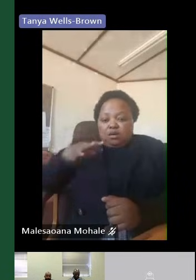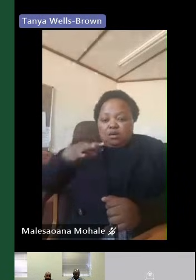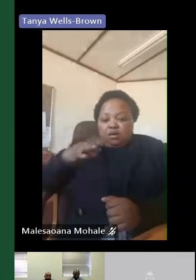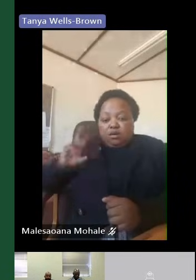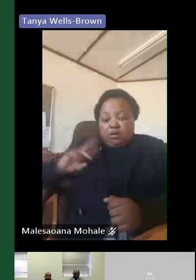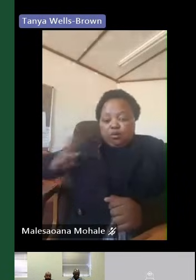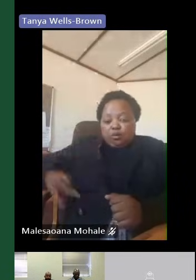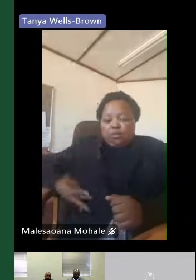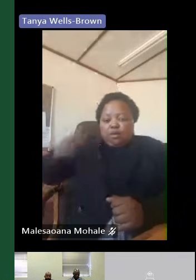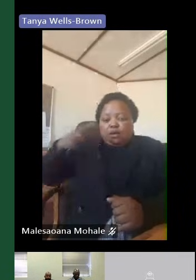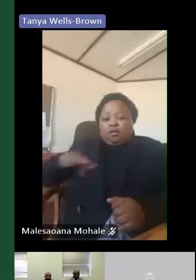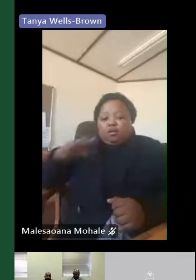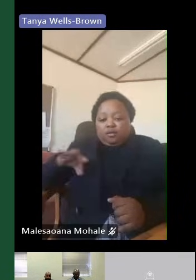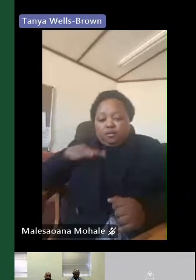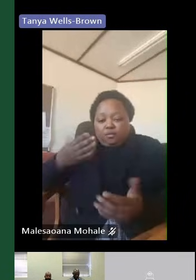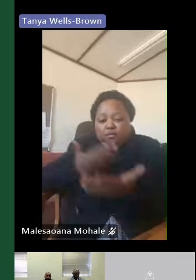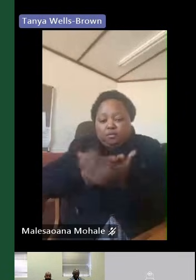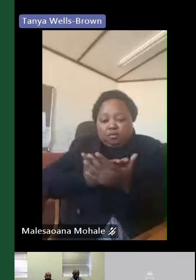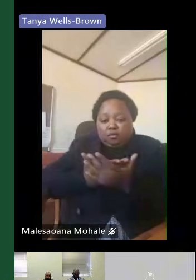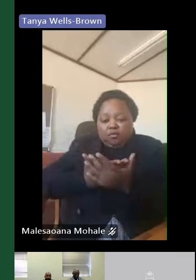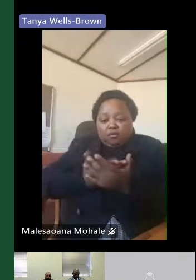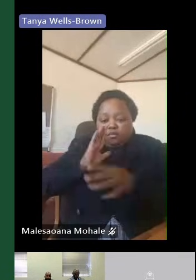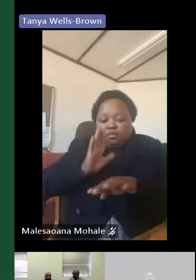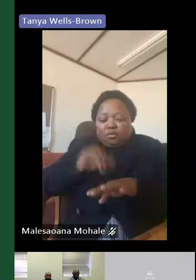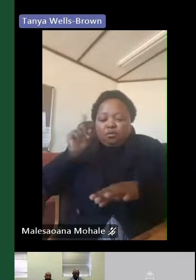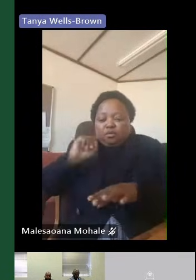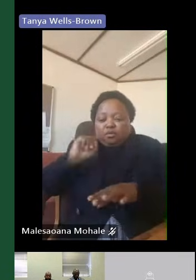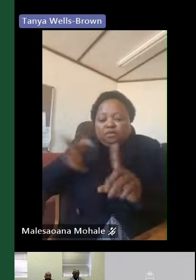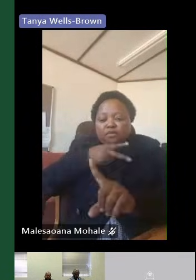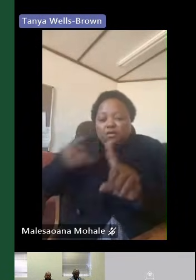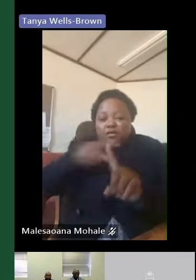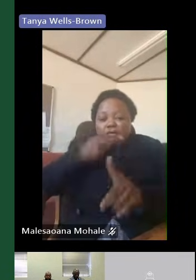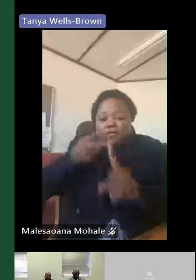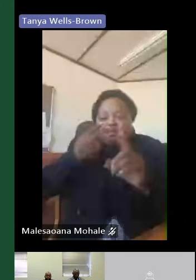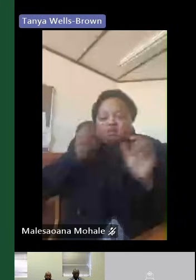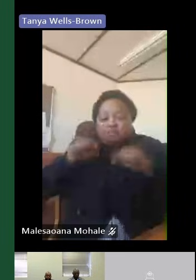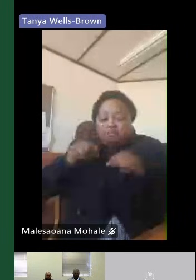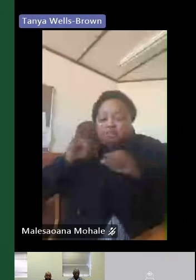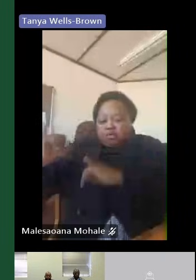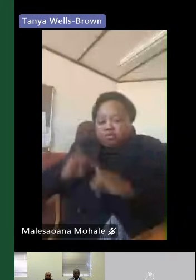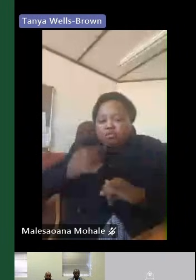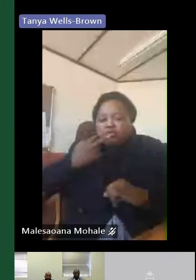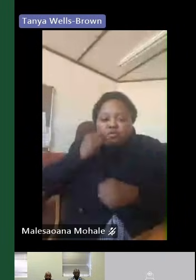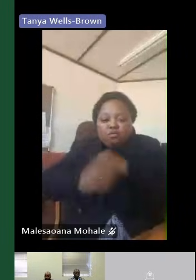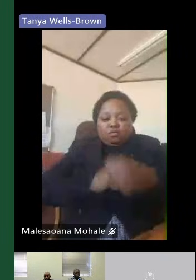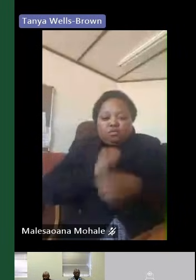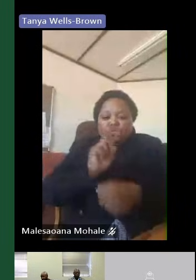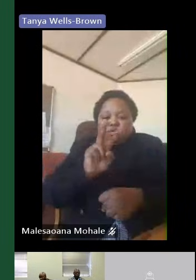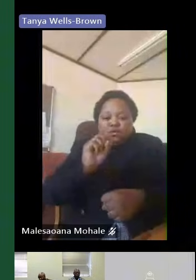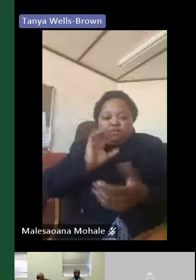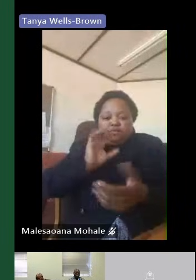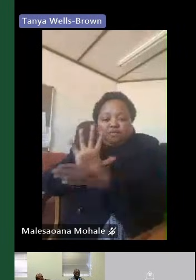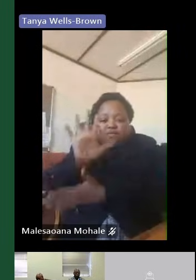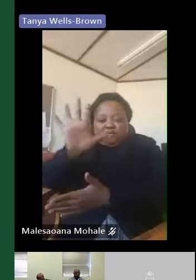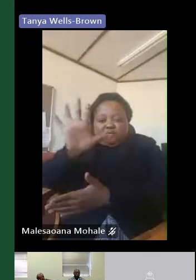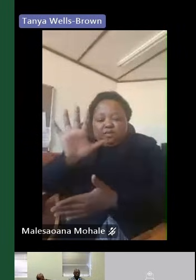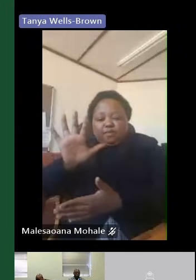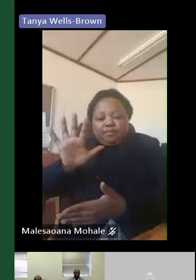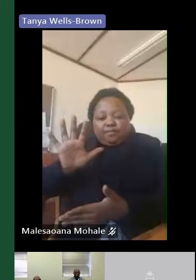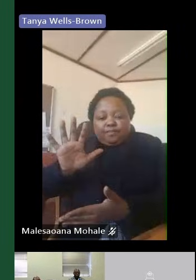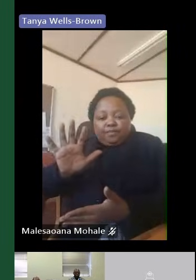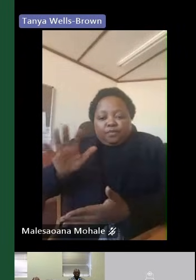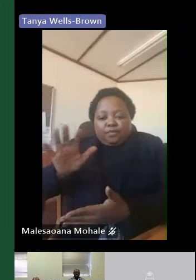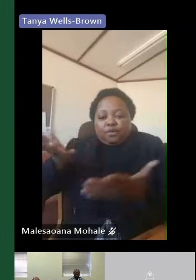agreed upon framework that was introduced in 2015. And there were 10 sort of pilot countries